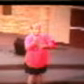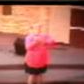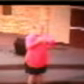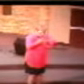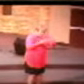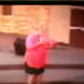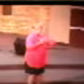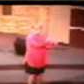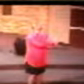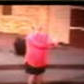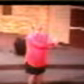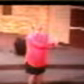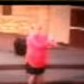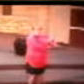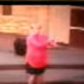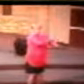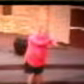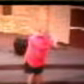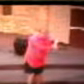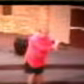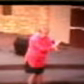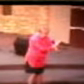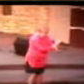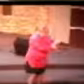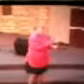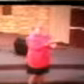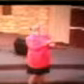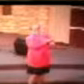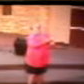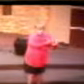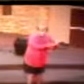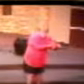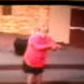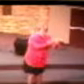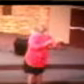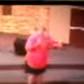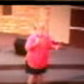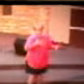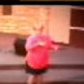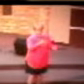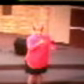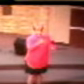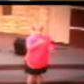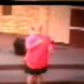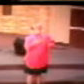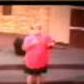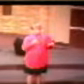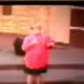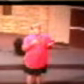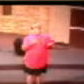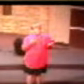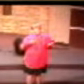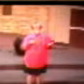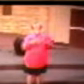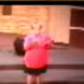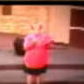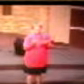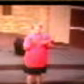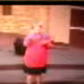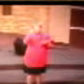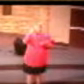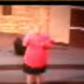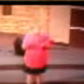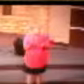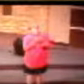ourselves, and how we're called to step into the places where we live and places where we work with an understanding of our calling as disciples